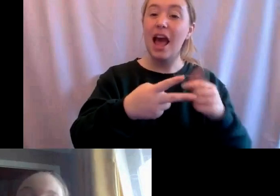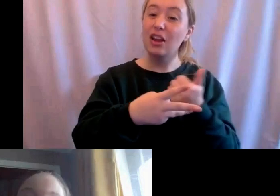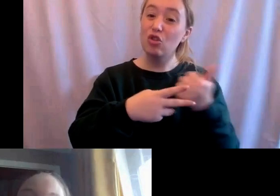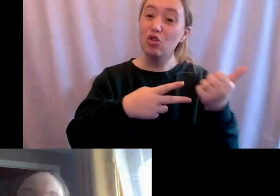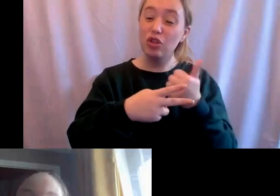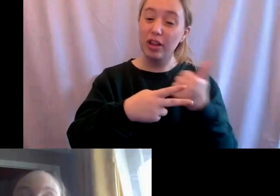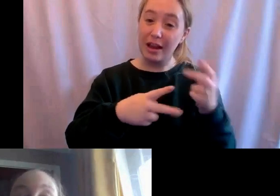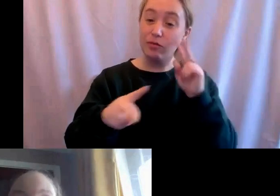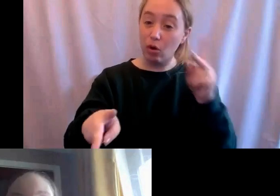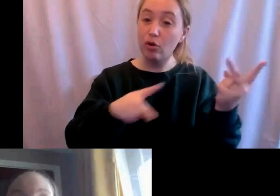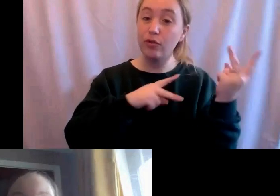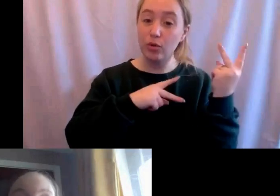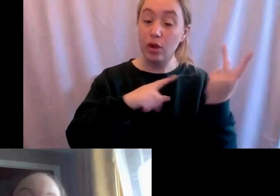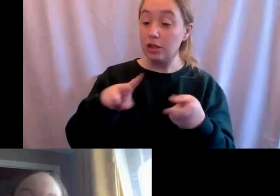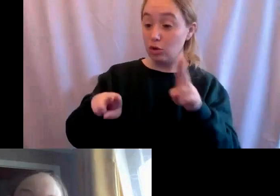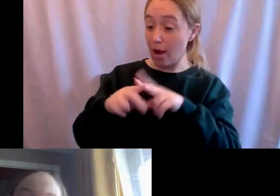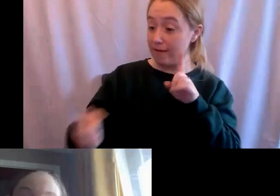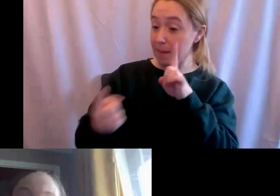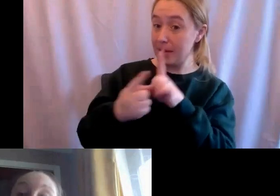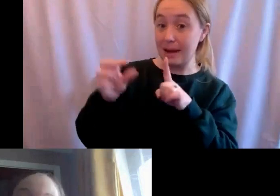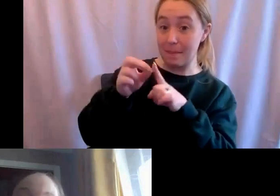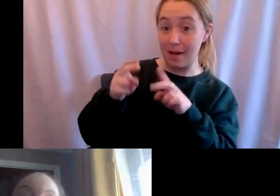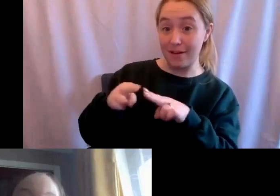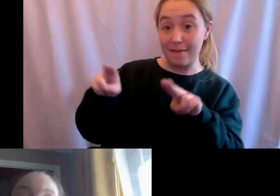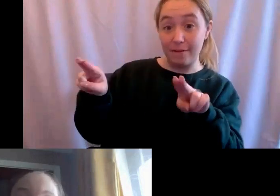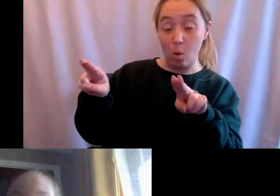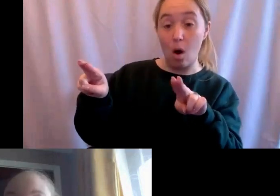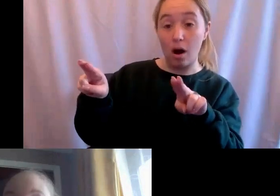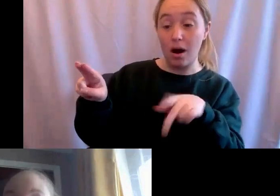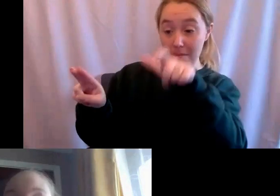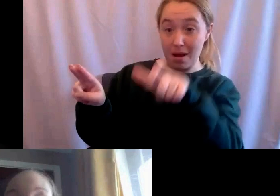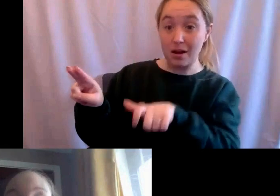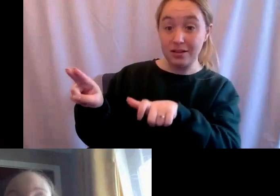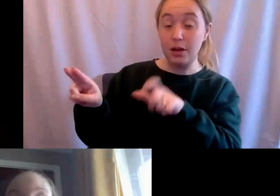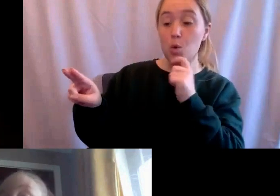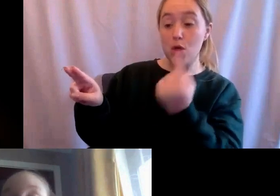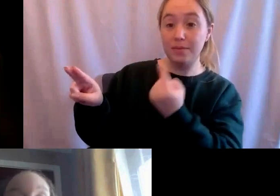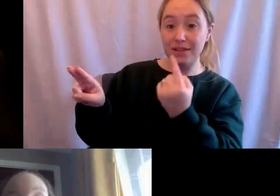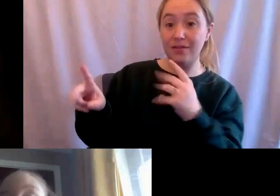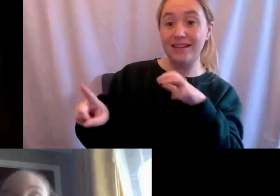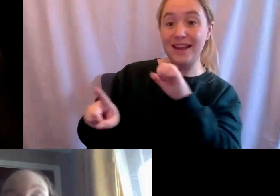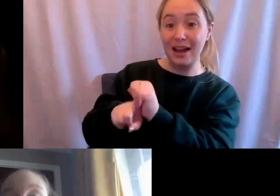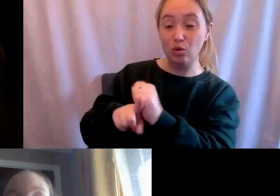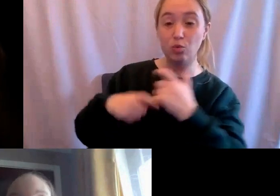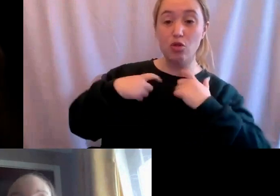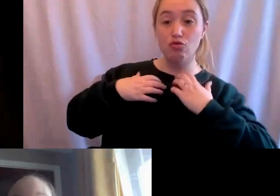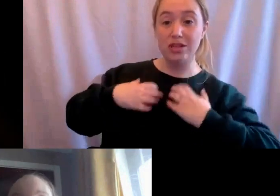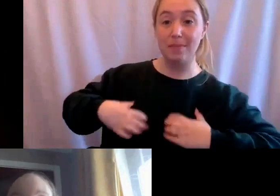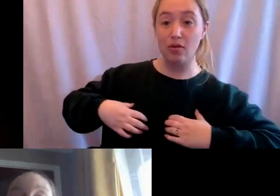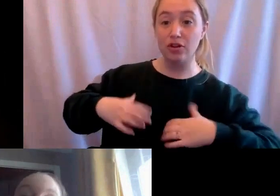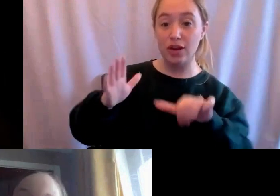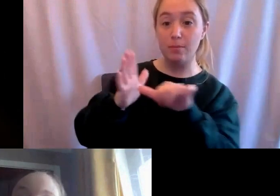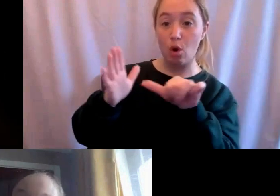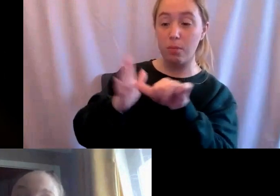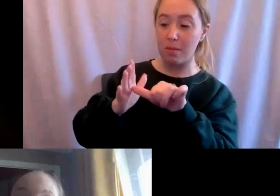It's really important that we work together as a team if you have a couple of different health conditions. And don't let that put you off coming to see